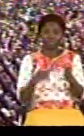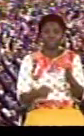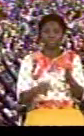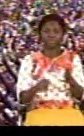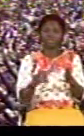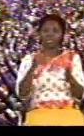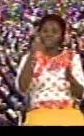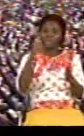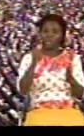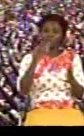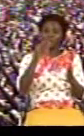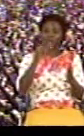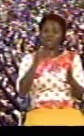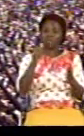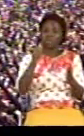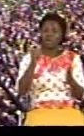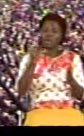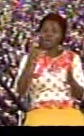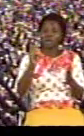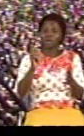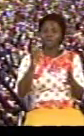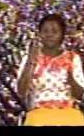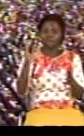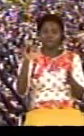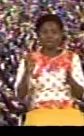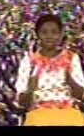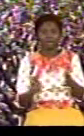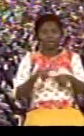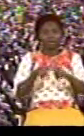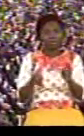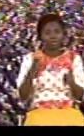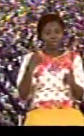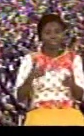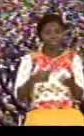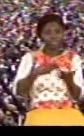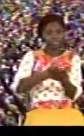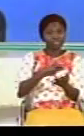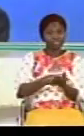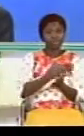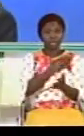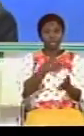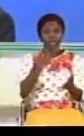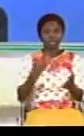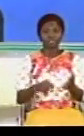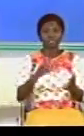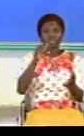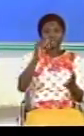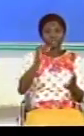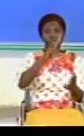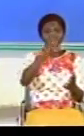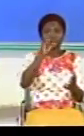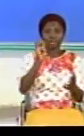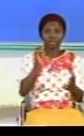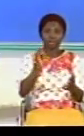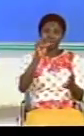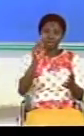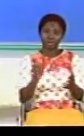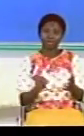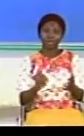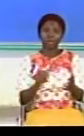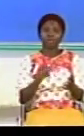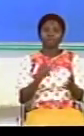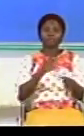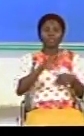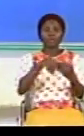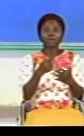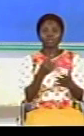the people took of the spoil, sheep and oxen, the chief of all the things which